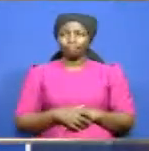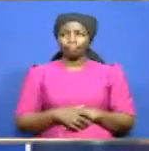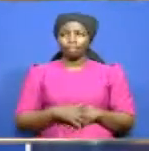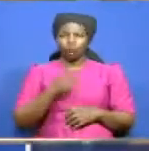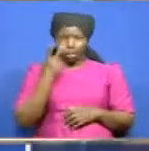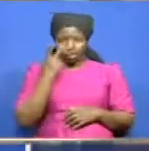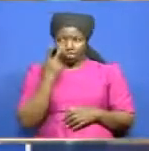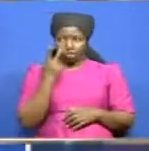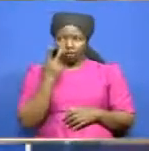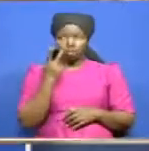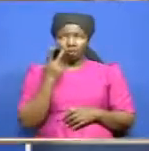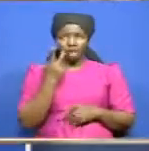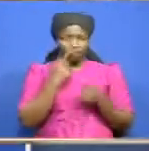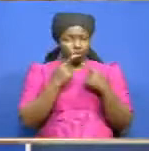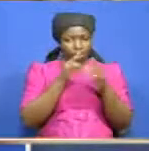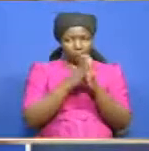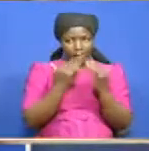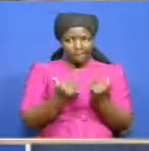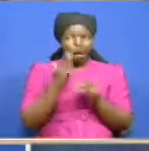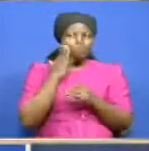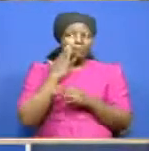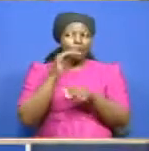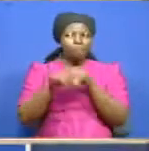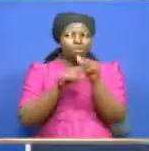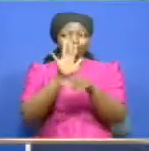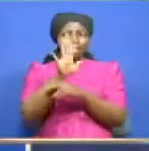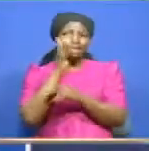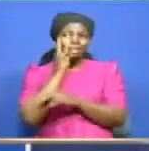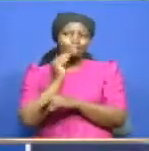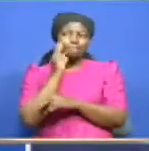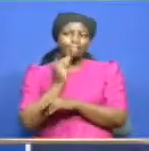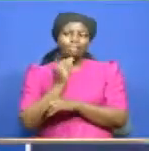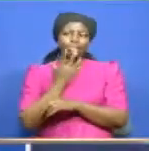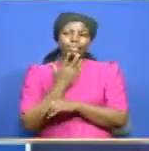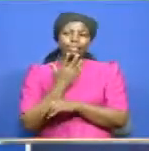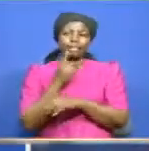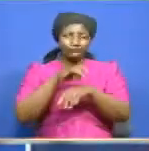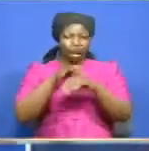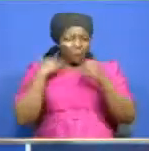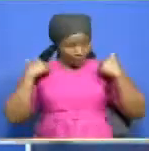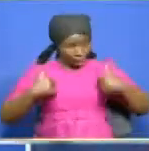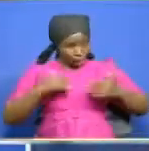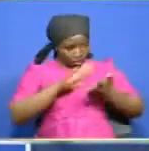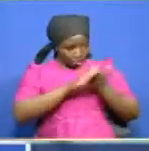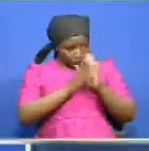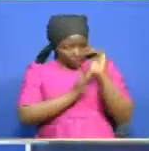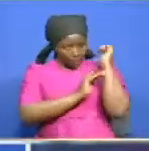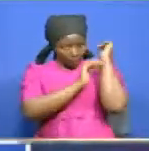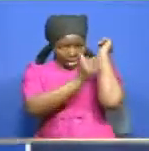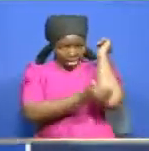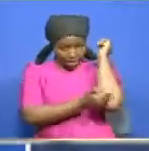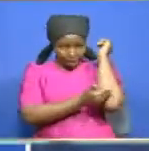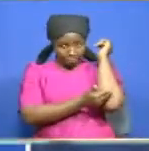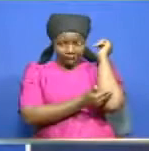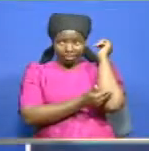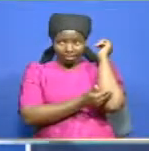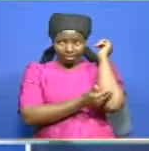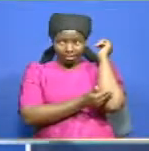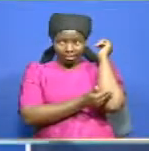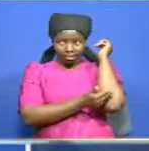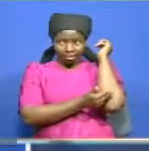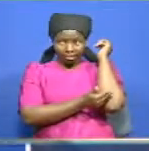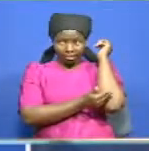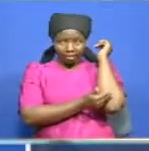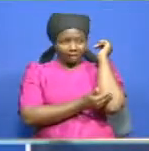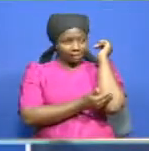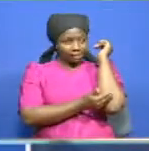sought to speak to young mothers about their experiences. Nilipopata mimba, nyumbani tayari watu wako hawajui